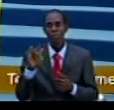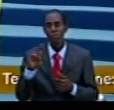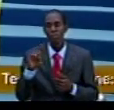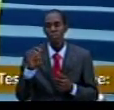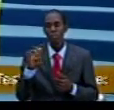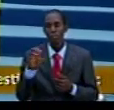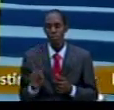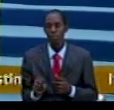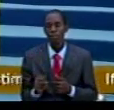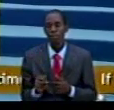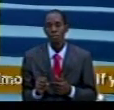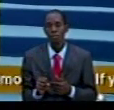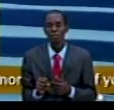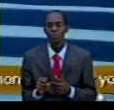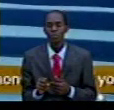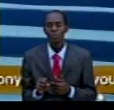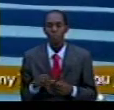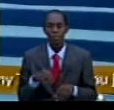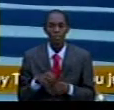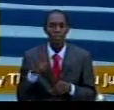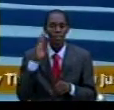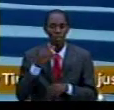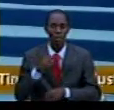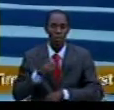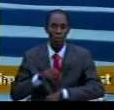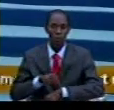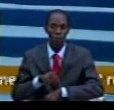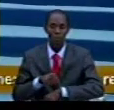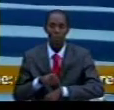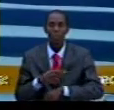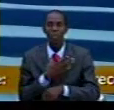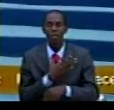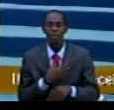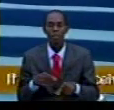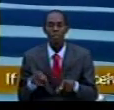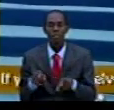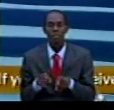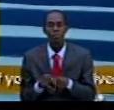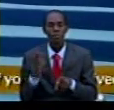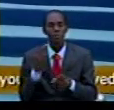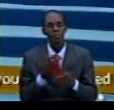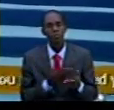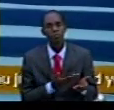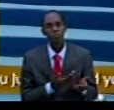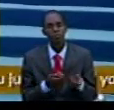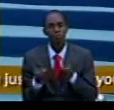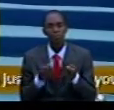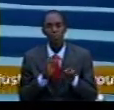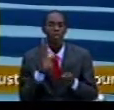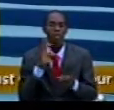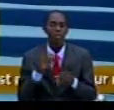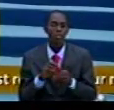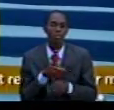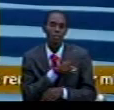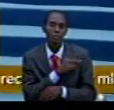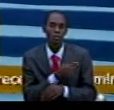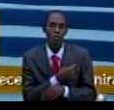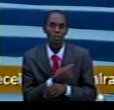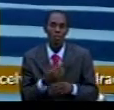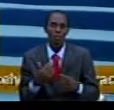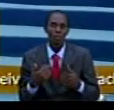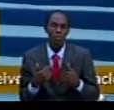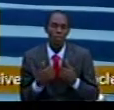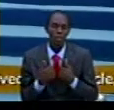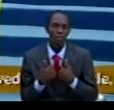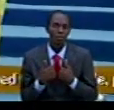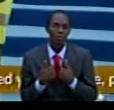joint. And as they were managing her in the hospital, she had an anaphylactic reaction.